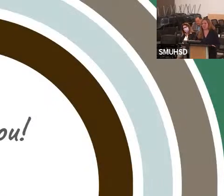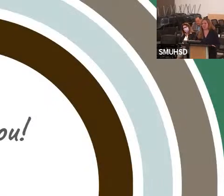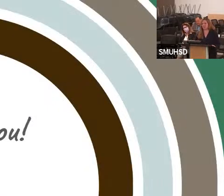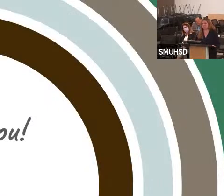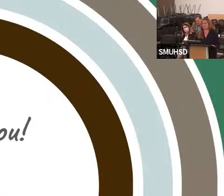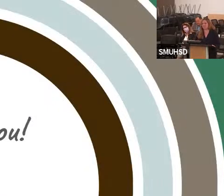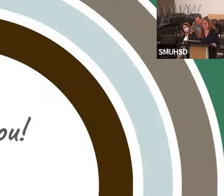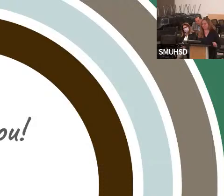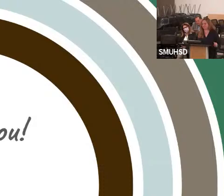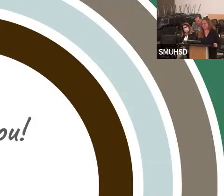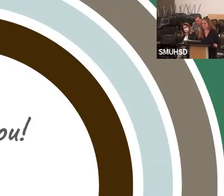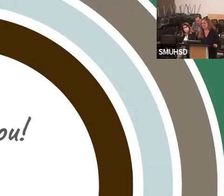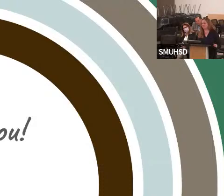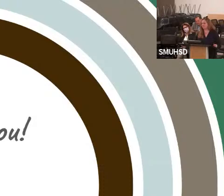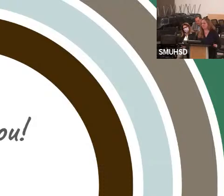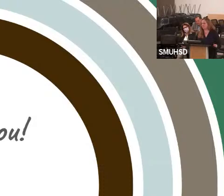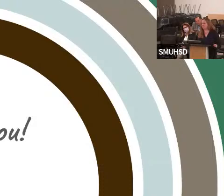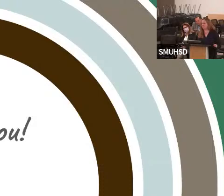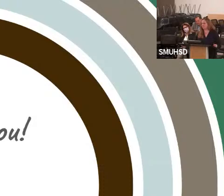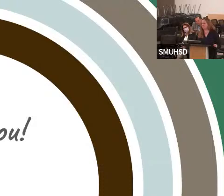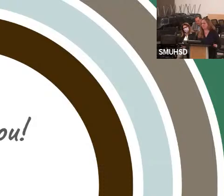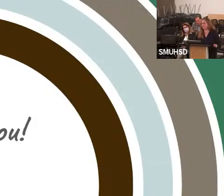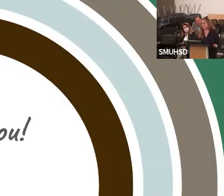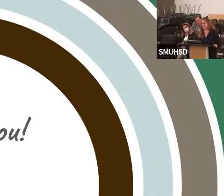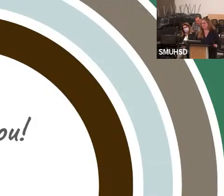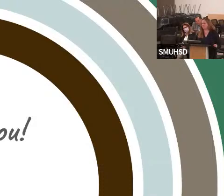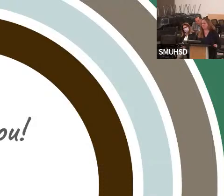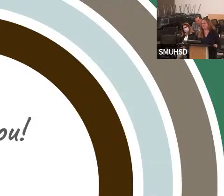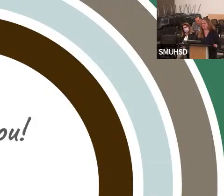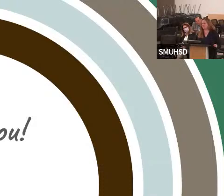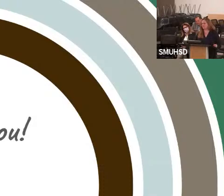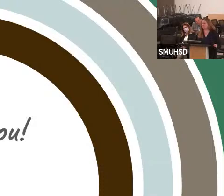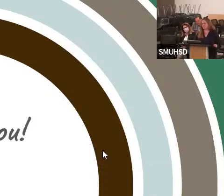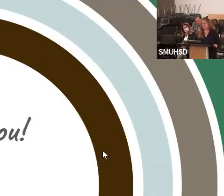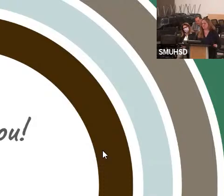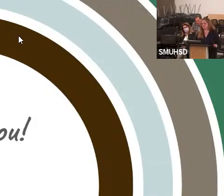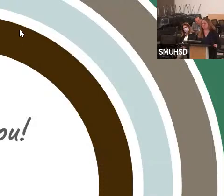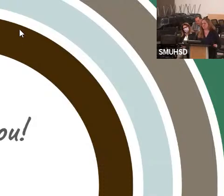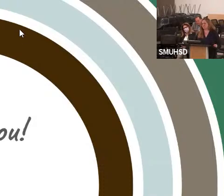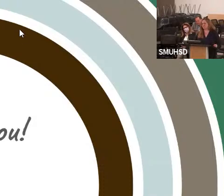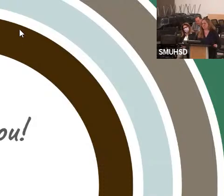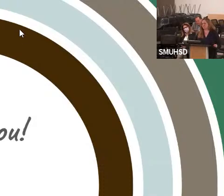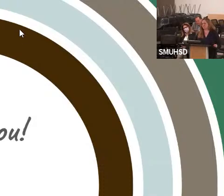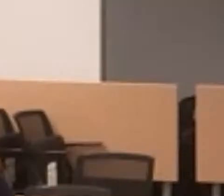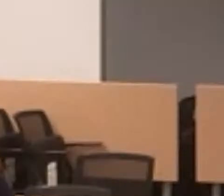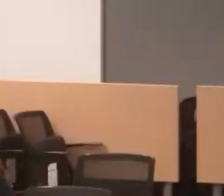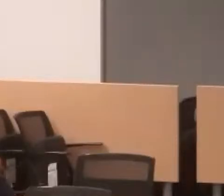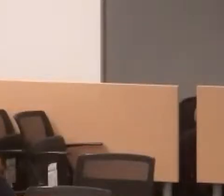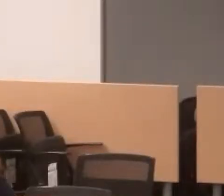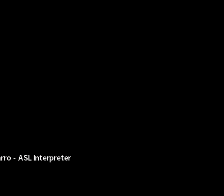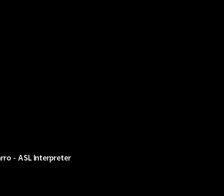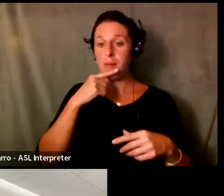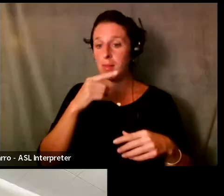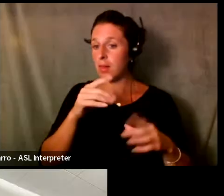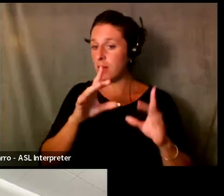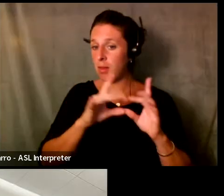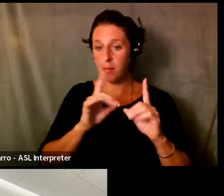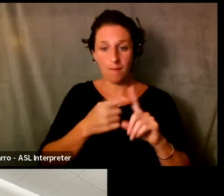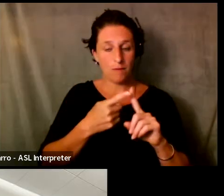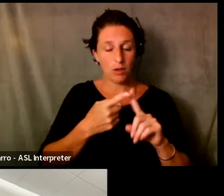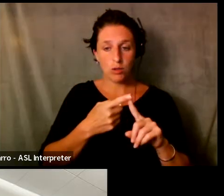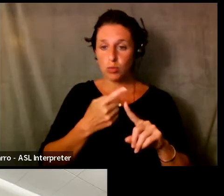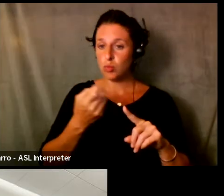questions. Excellent. Guess we will go on to, we could take public comment first or